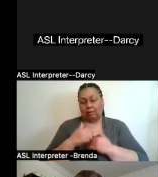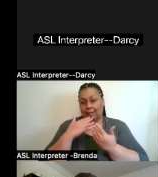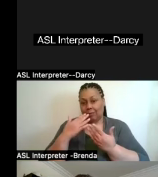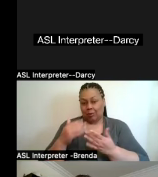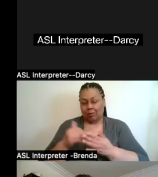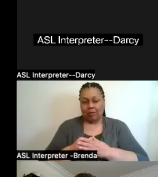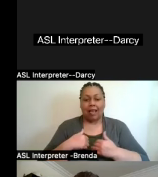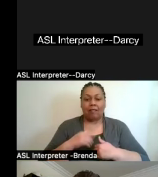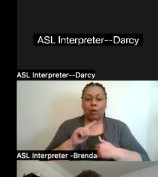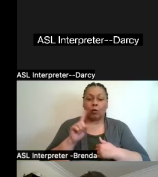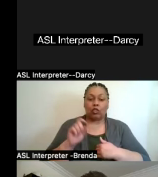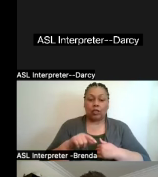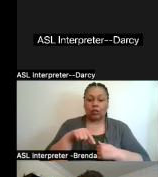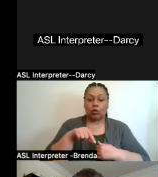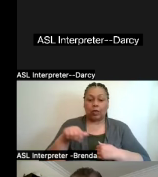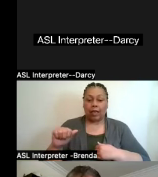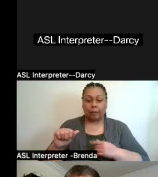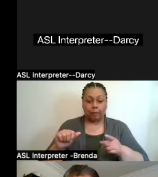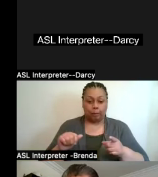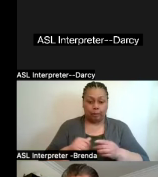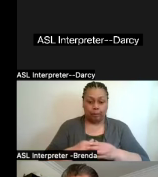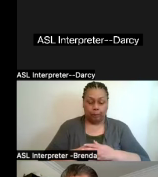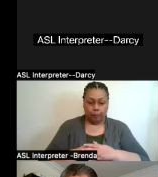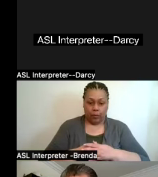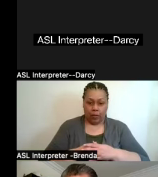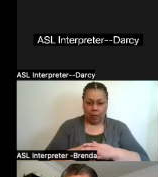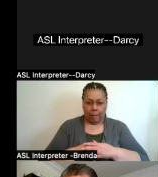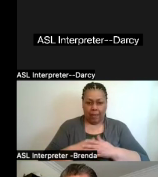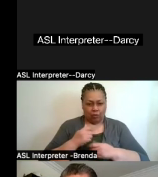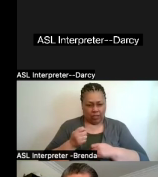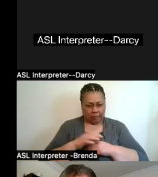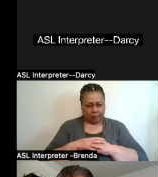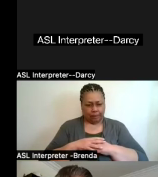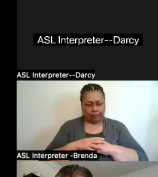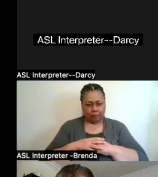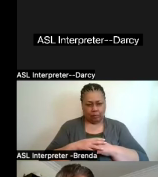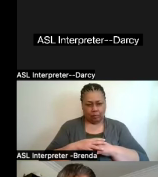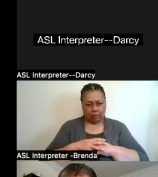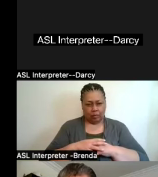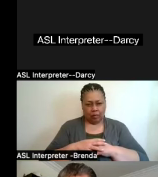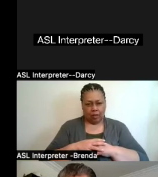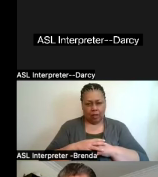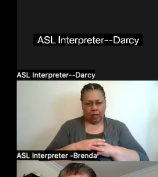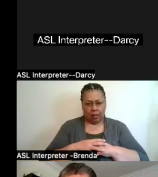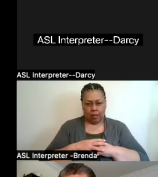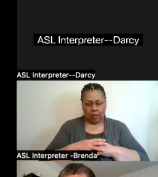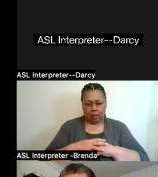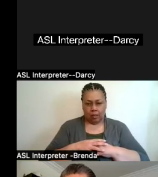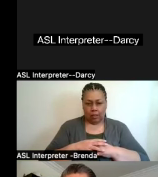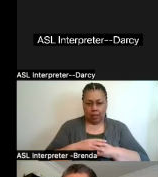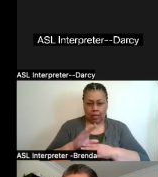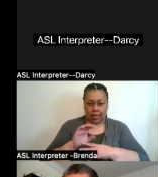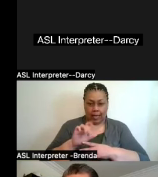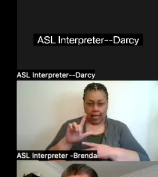in the Q&A. Oh, that's interesting. To maybe our Caltech partners, when